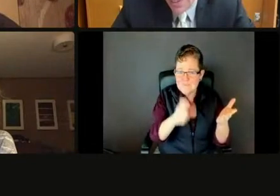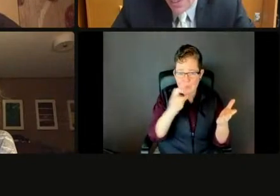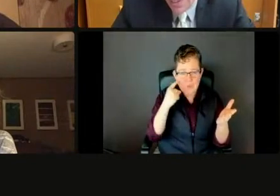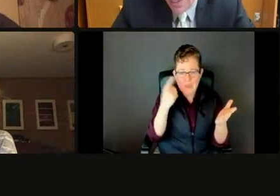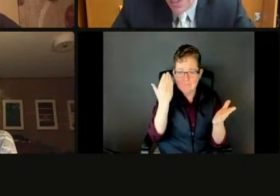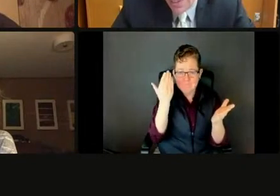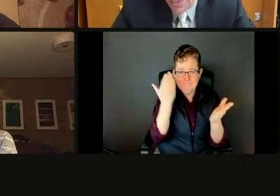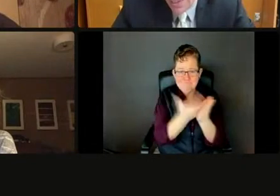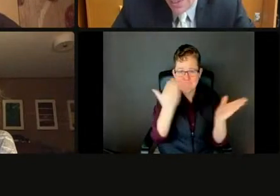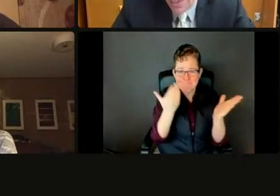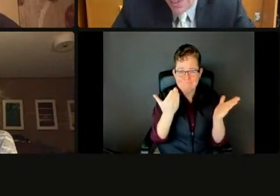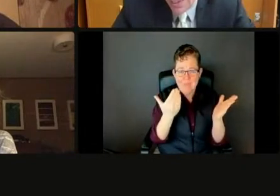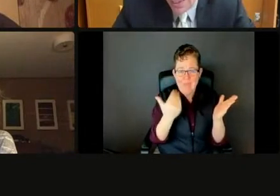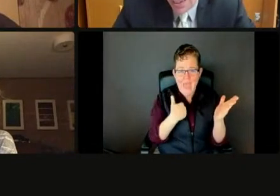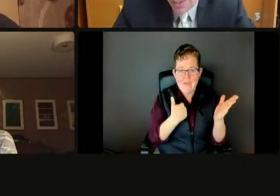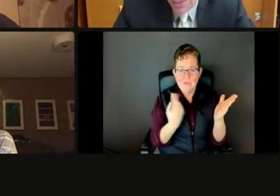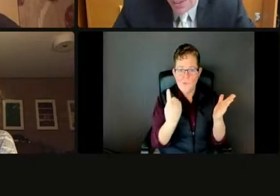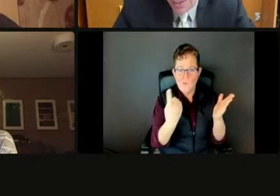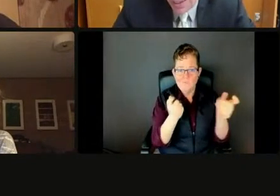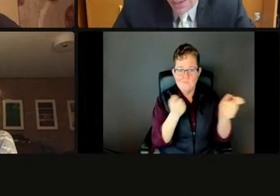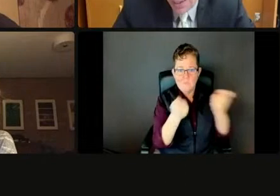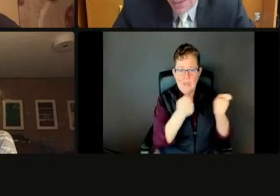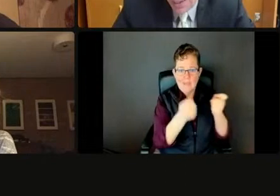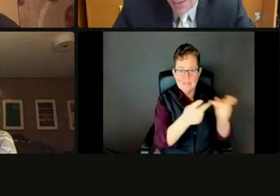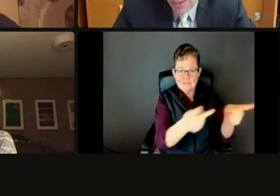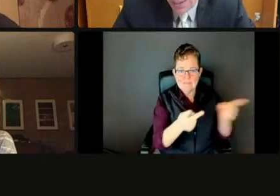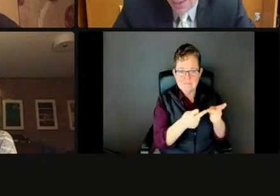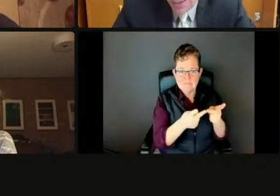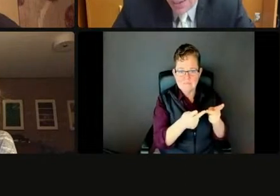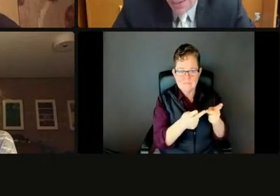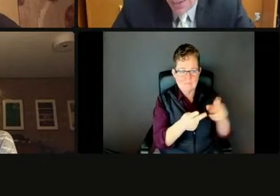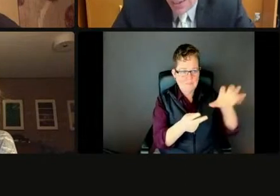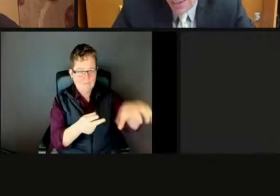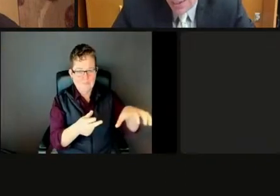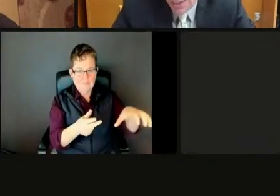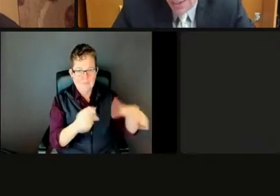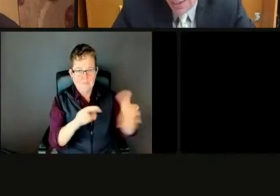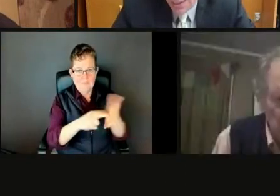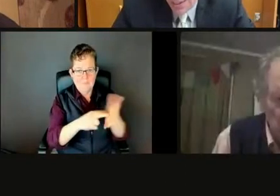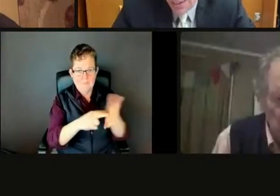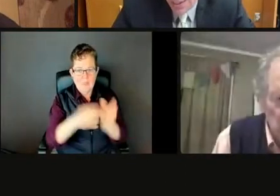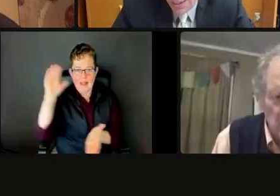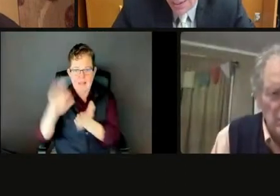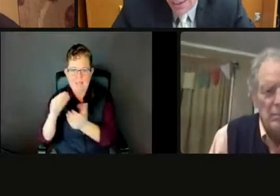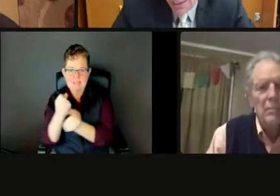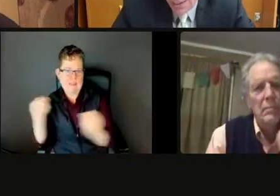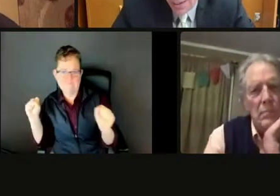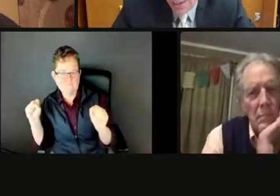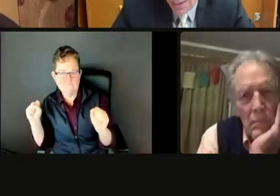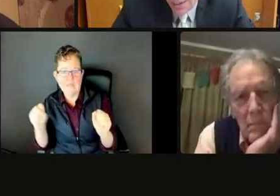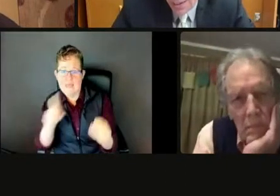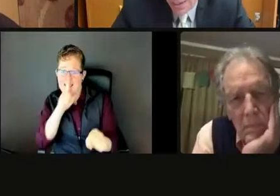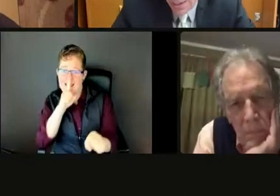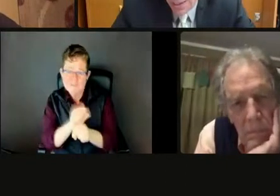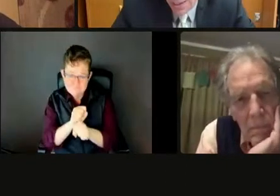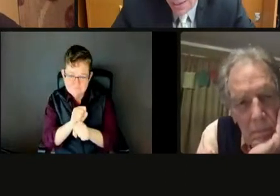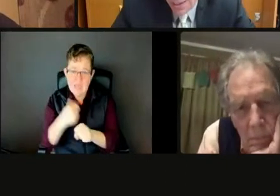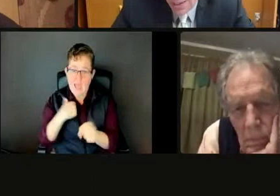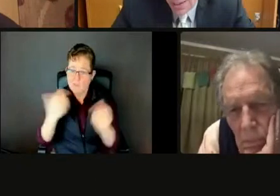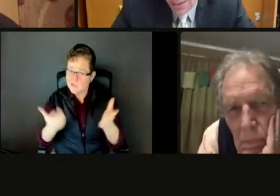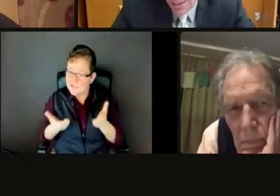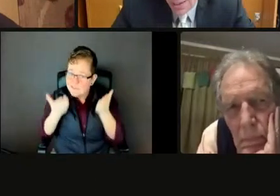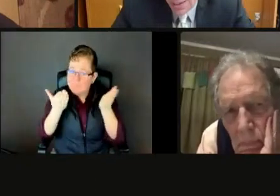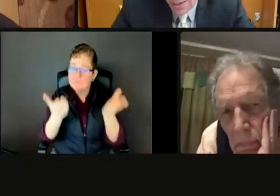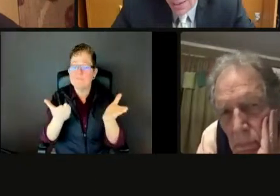evidence that shows having one of our managed sites in an area makes it less safe. And in fact, I would even suggest